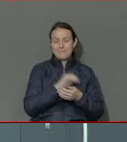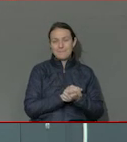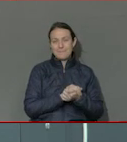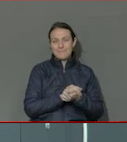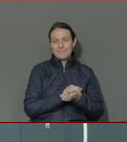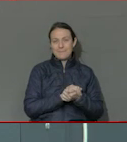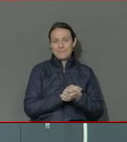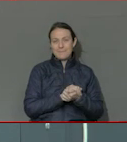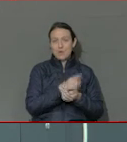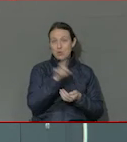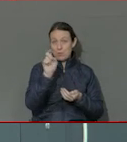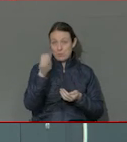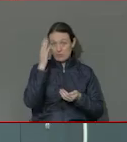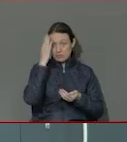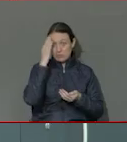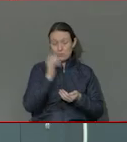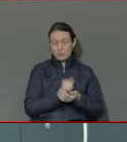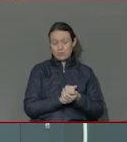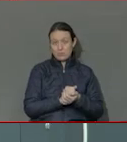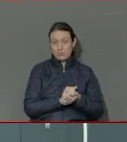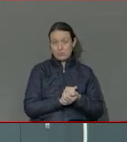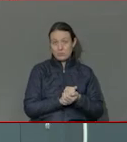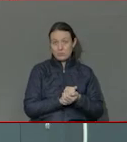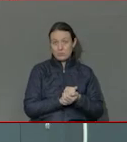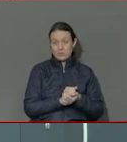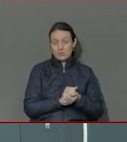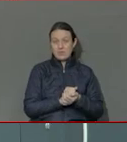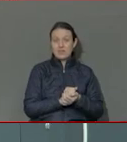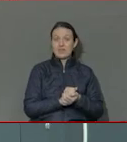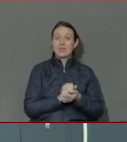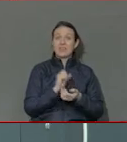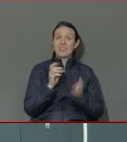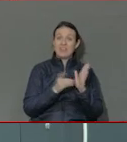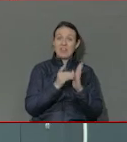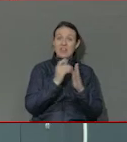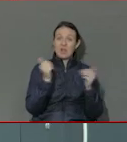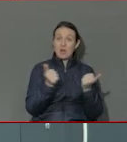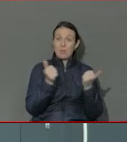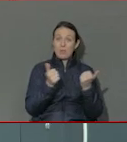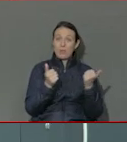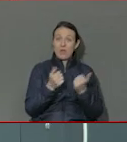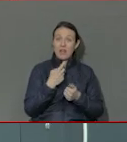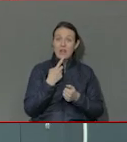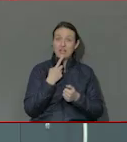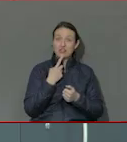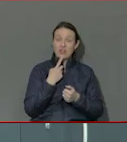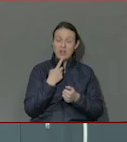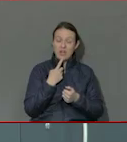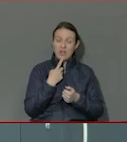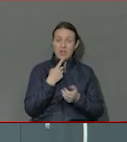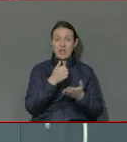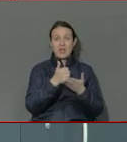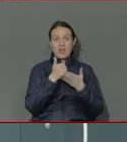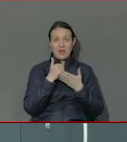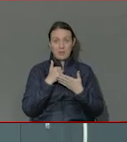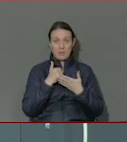That is what you must know. The significance of having a well-developed chin. It